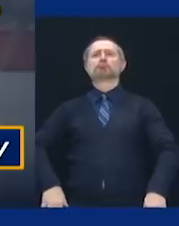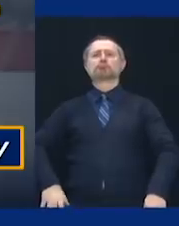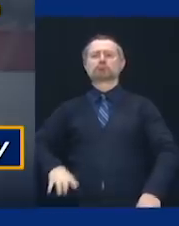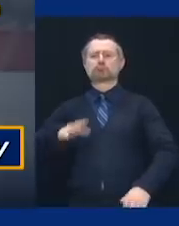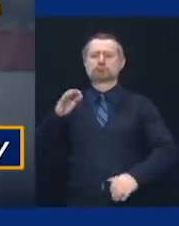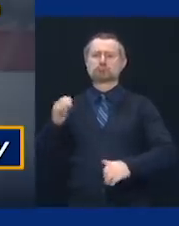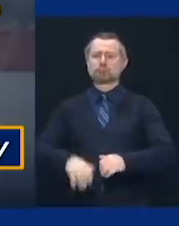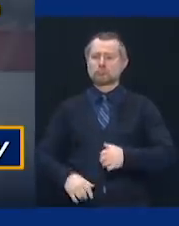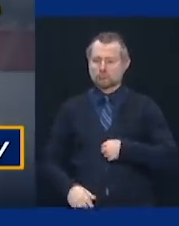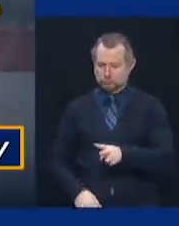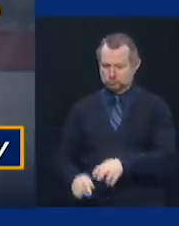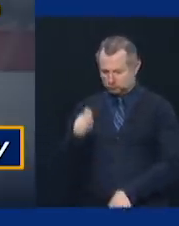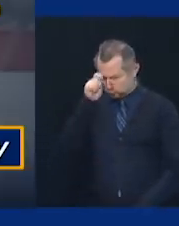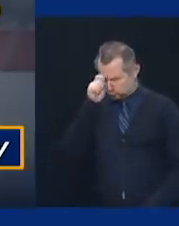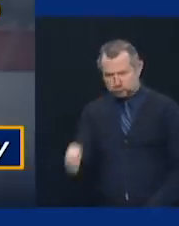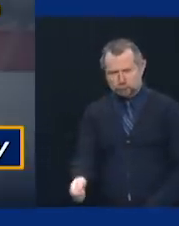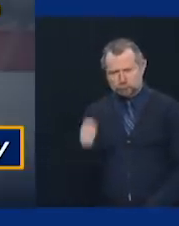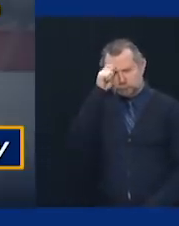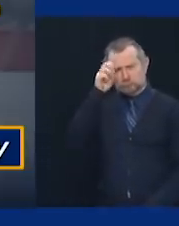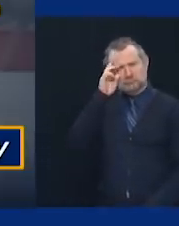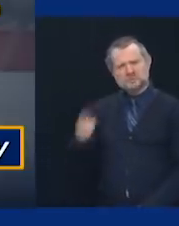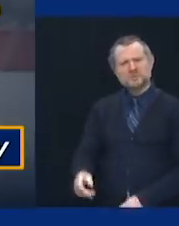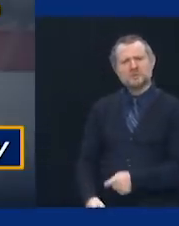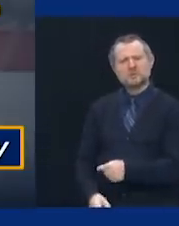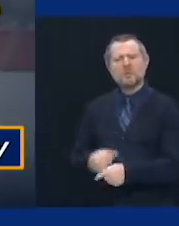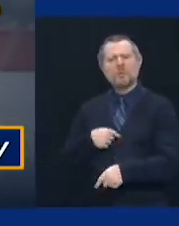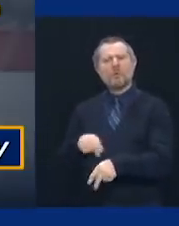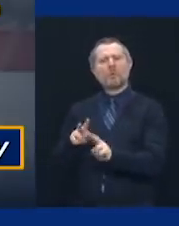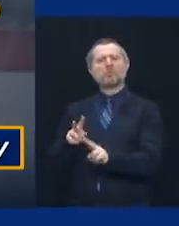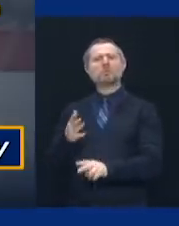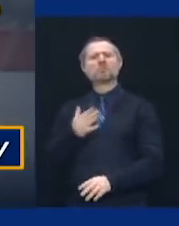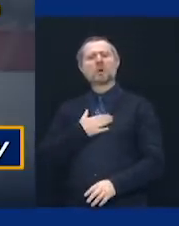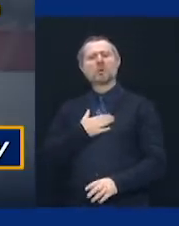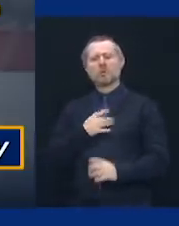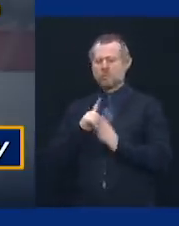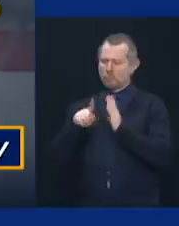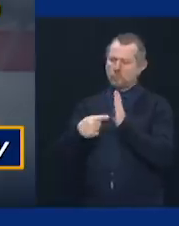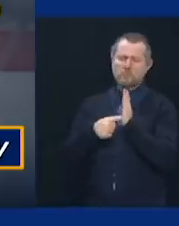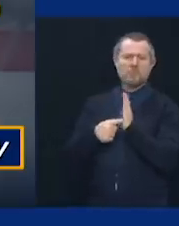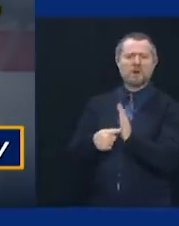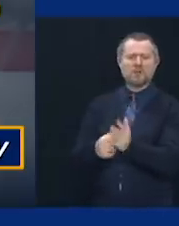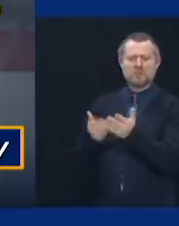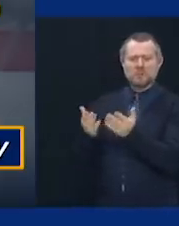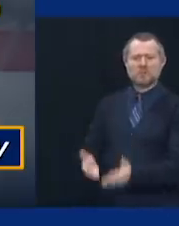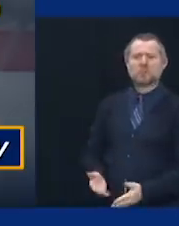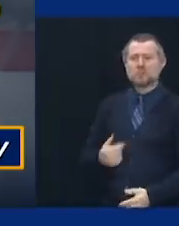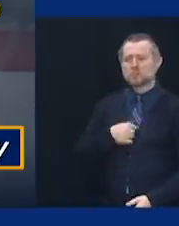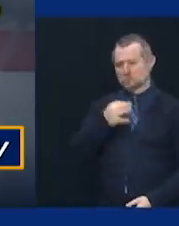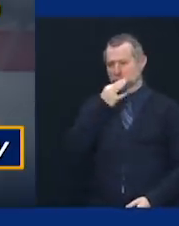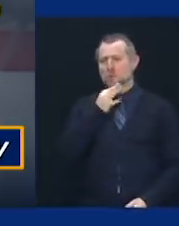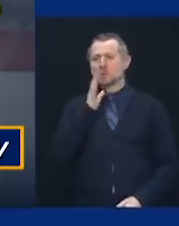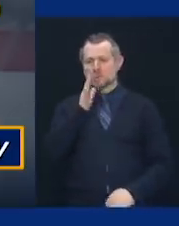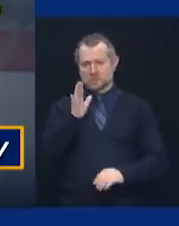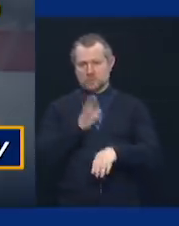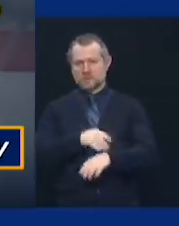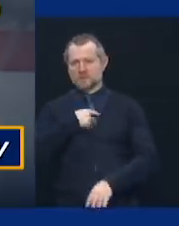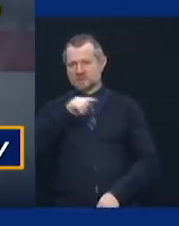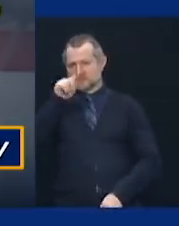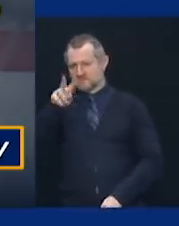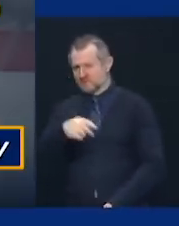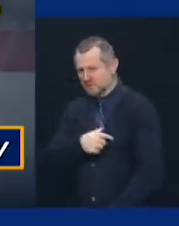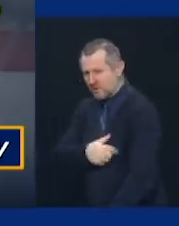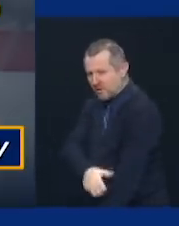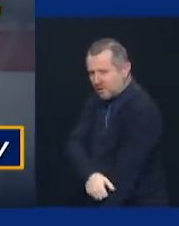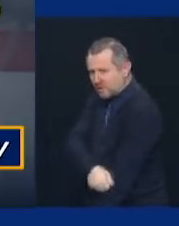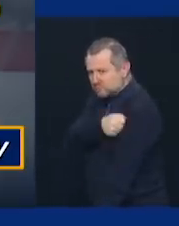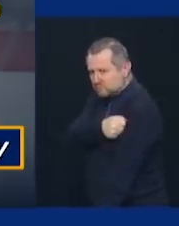She's my role model. And at one point, I'm going to get the shot right here, and I want to keep my face as